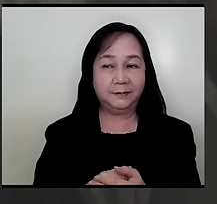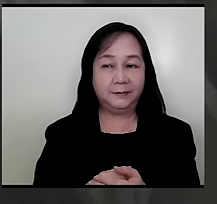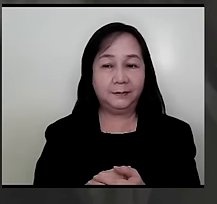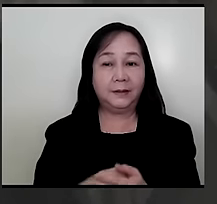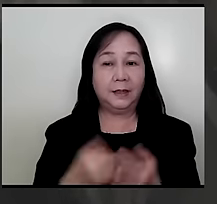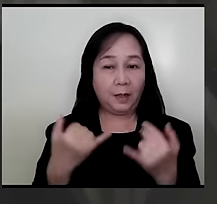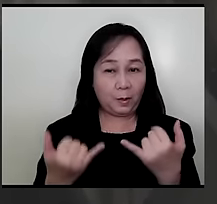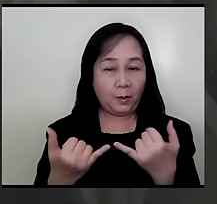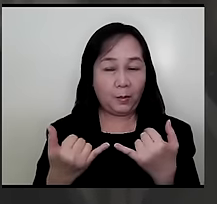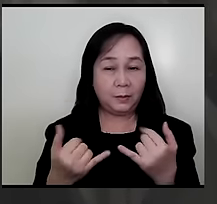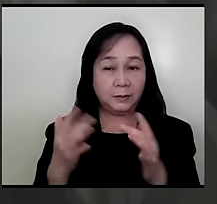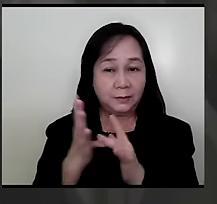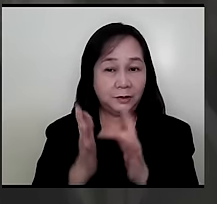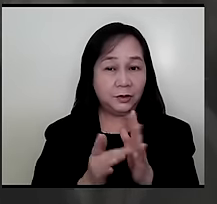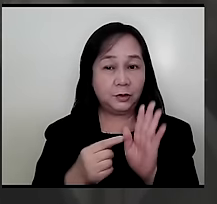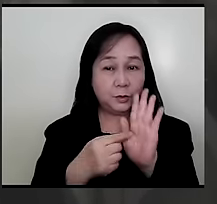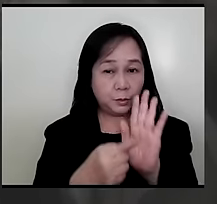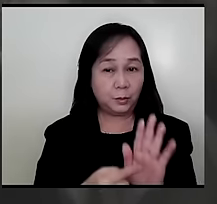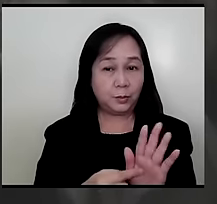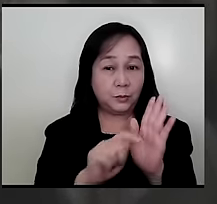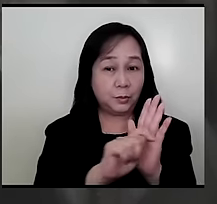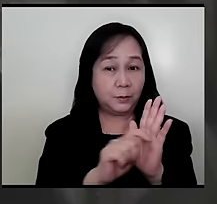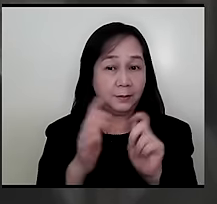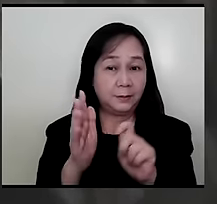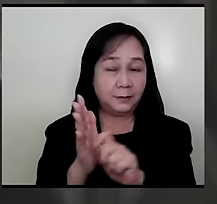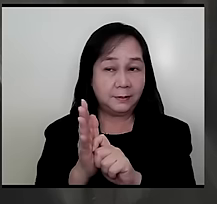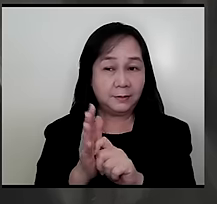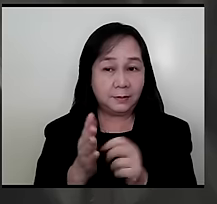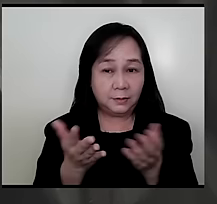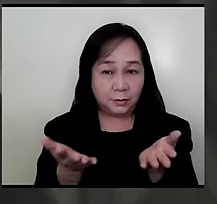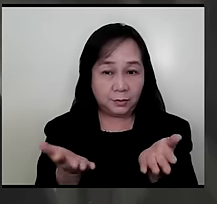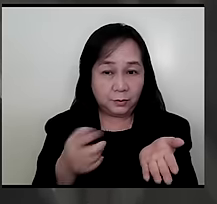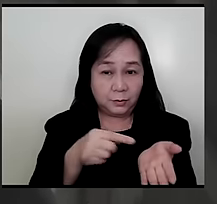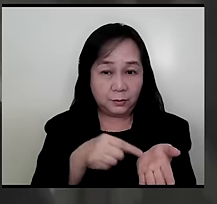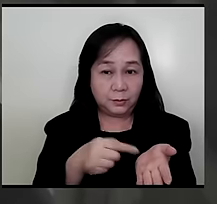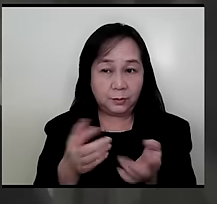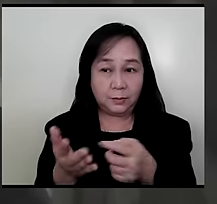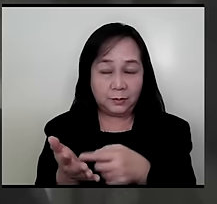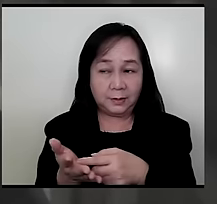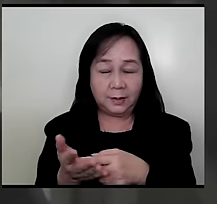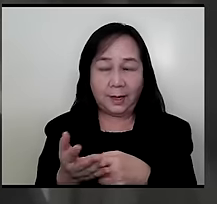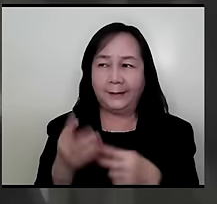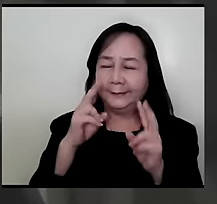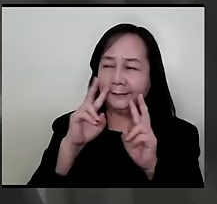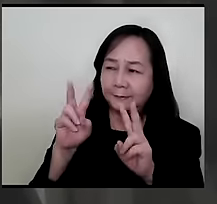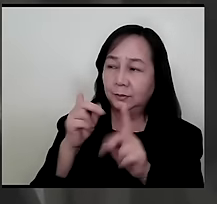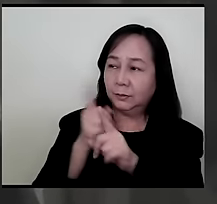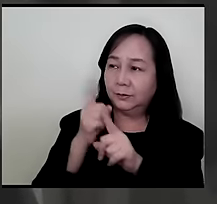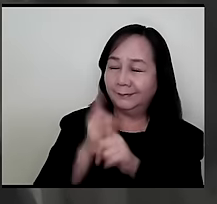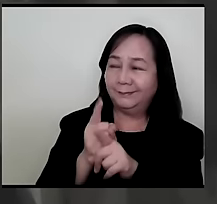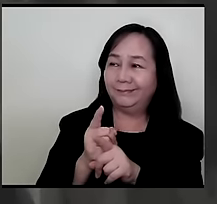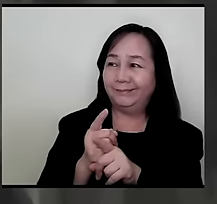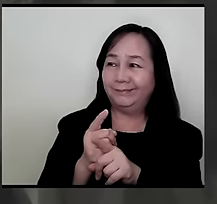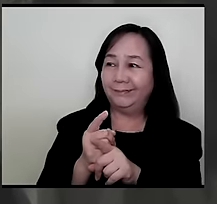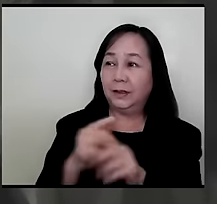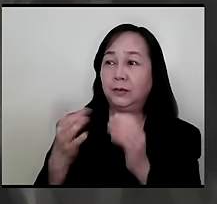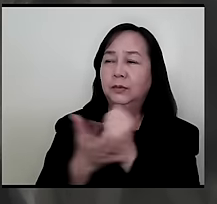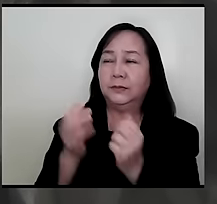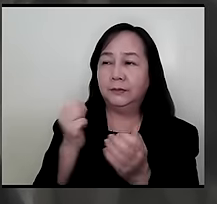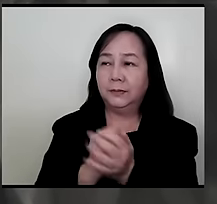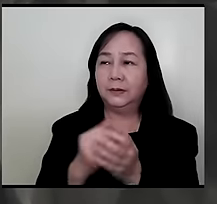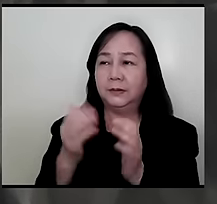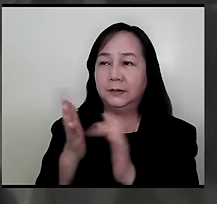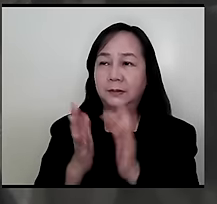wounds. Then, seeing that the risen one is indeed the crucified Jesus, Thomas